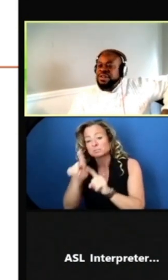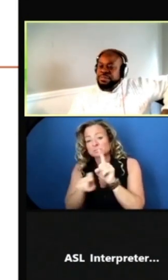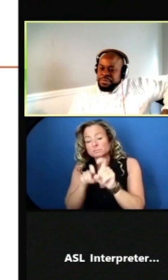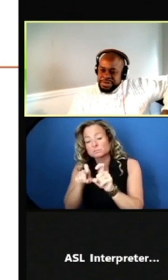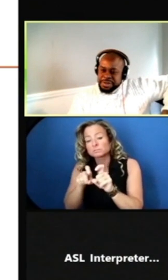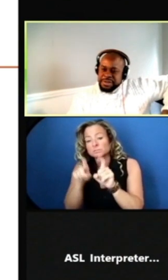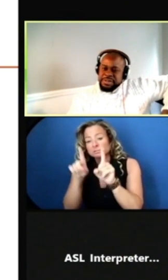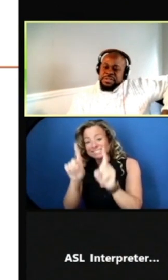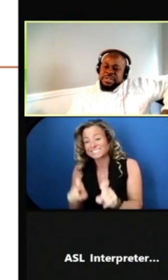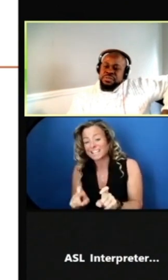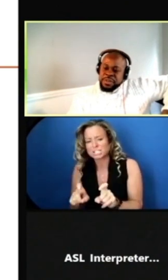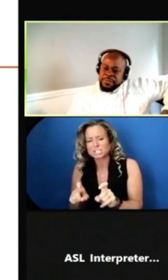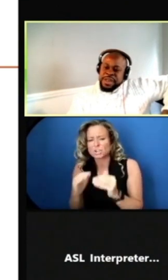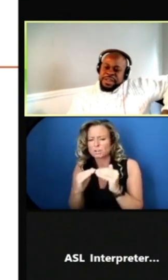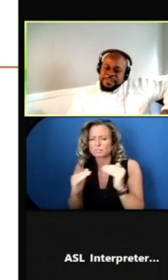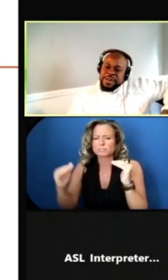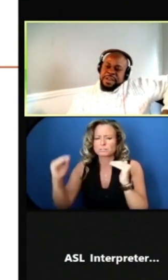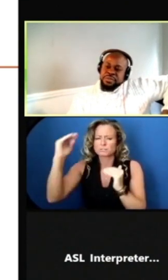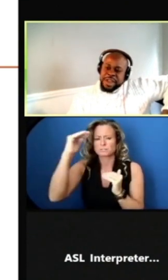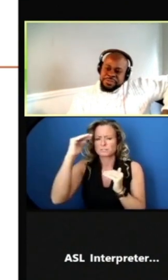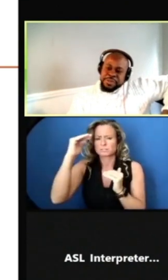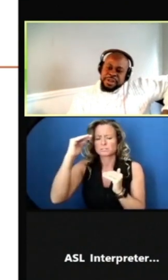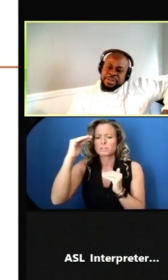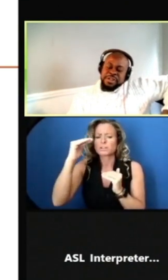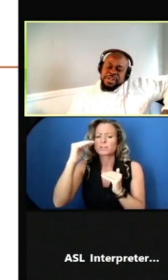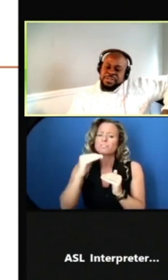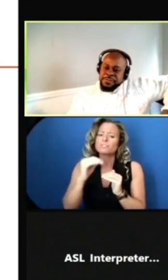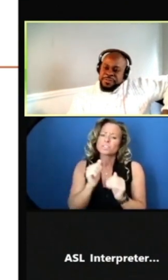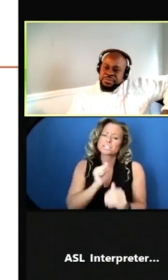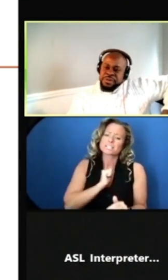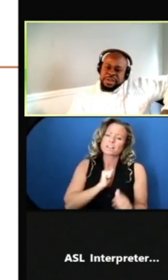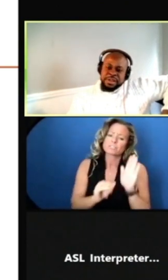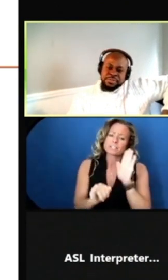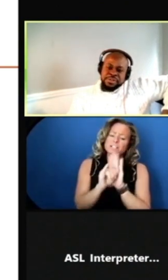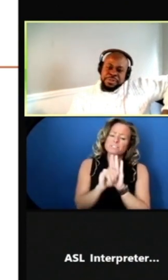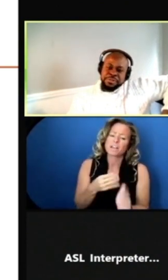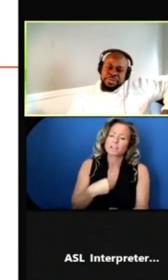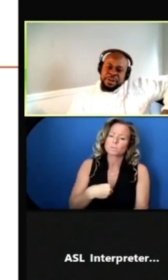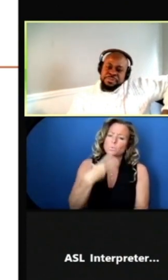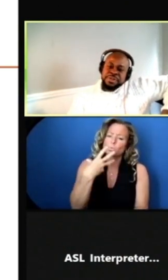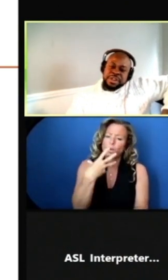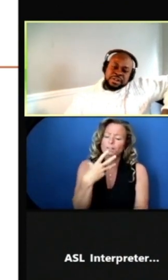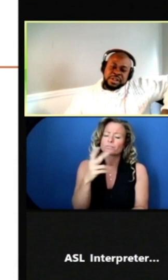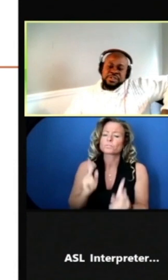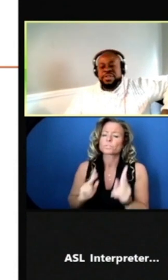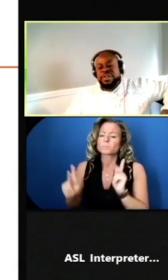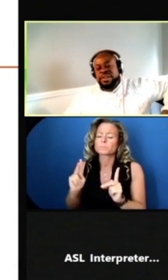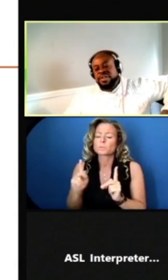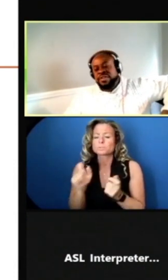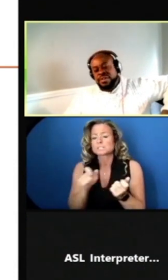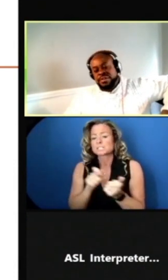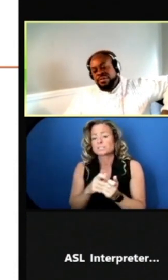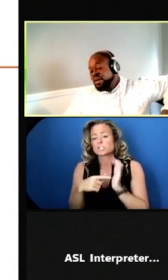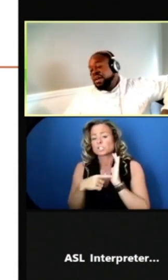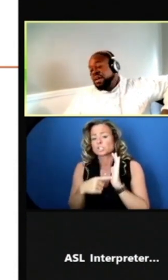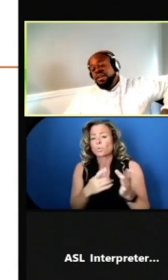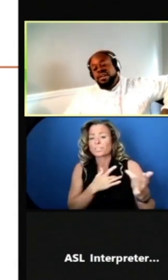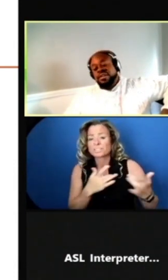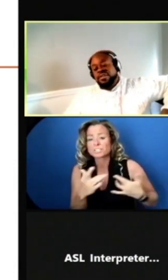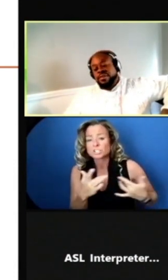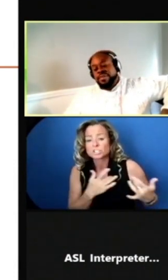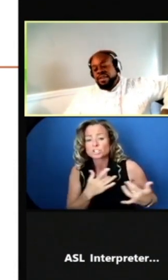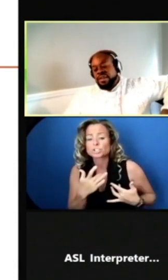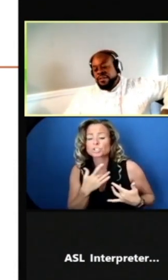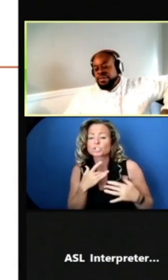are outnumbering the self-identified white respondents in the survey when it comes to people that are particularly expressing this concern,